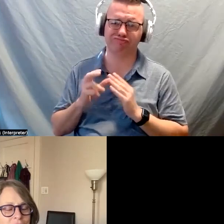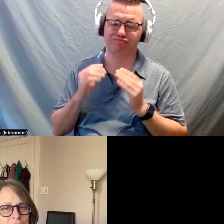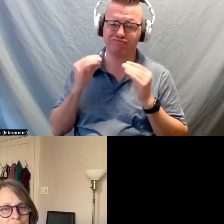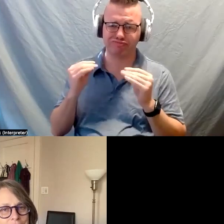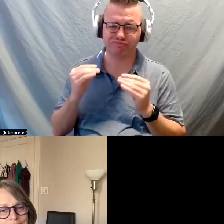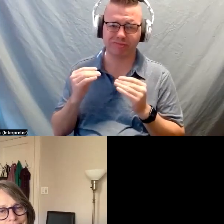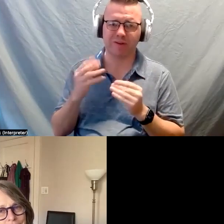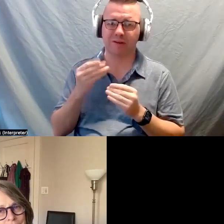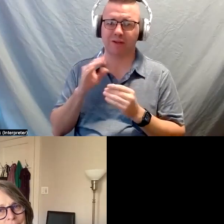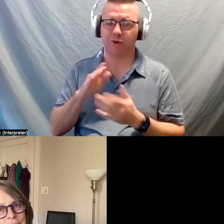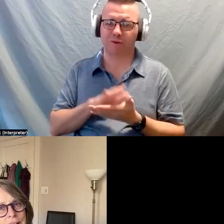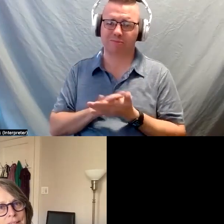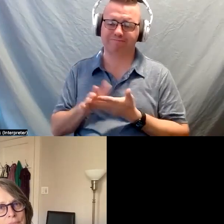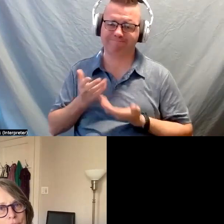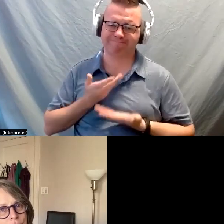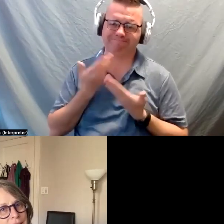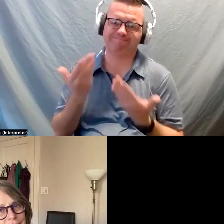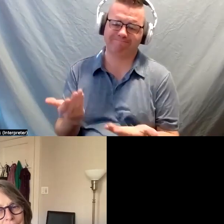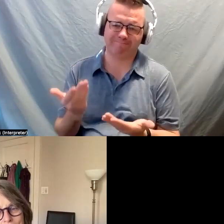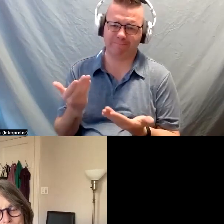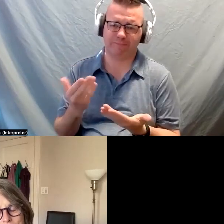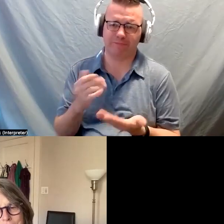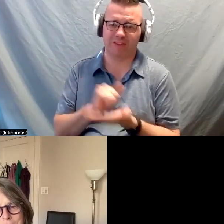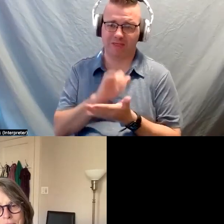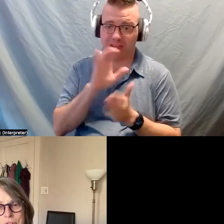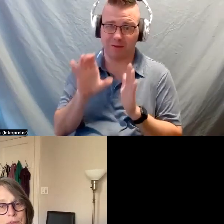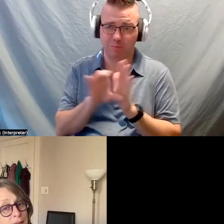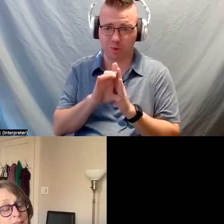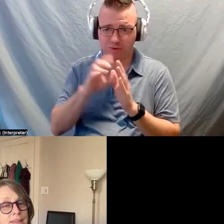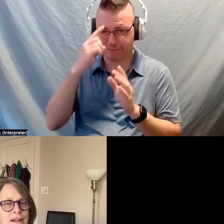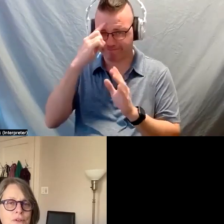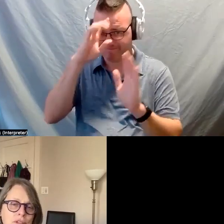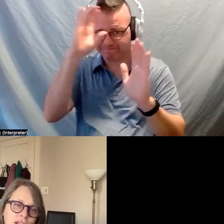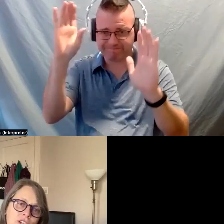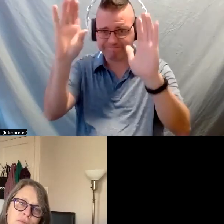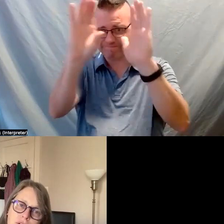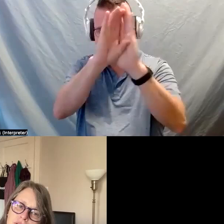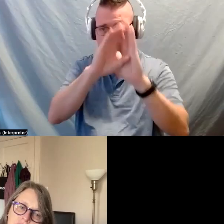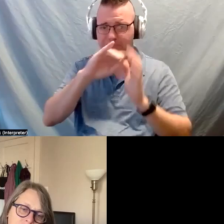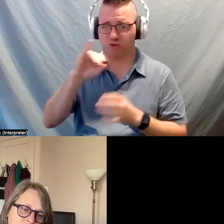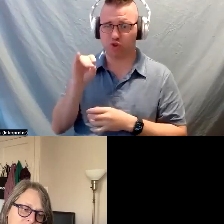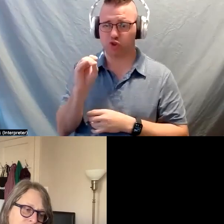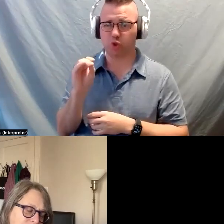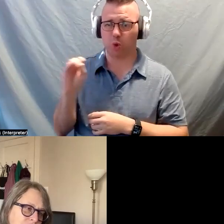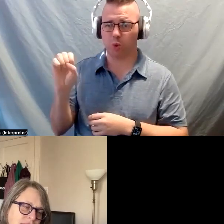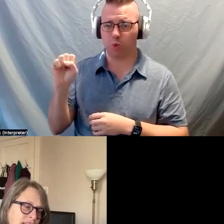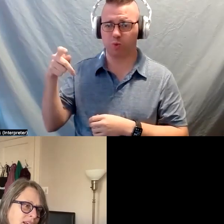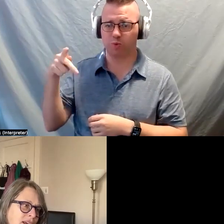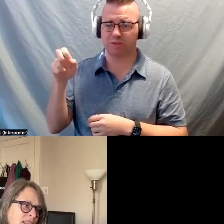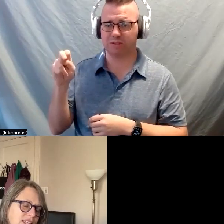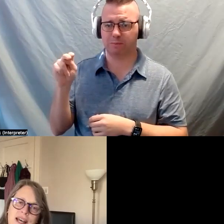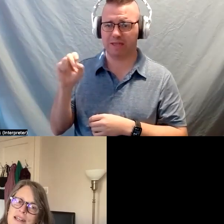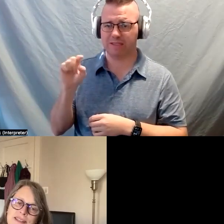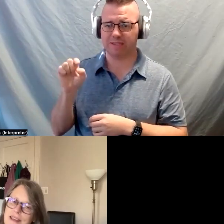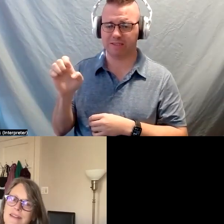generosity in giving us that portrait of Jo Spence, of your relationship with her, and of